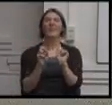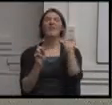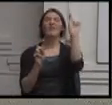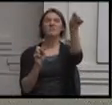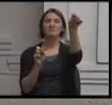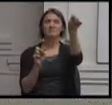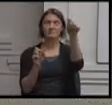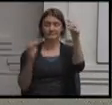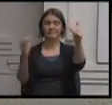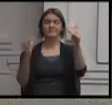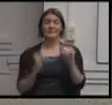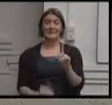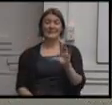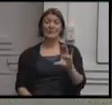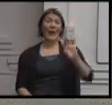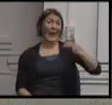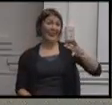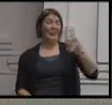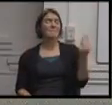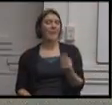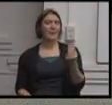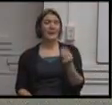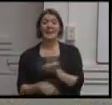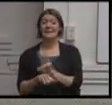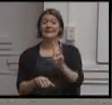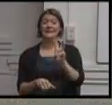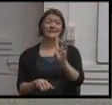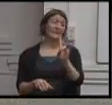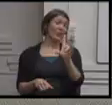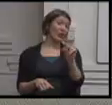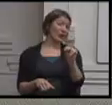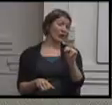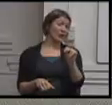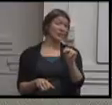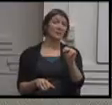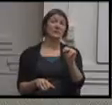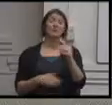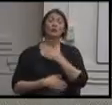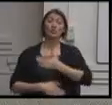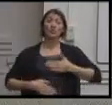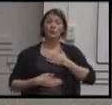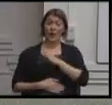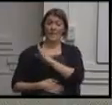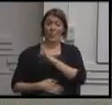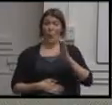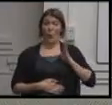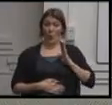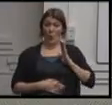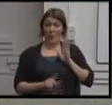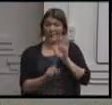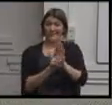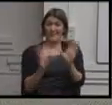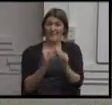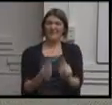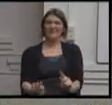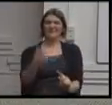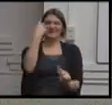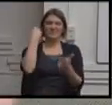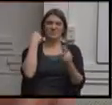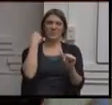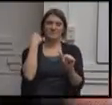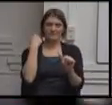Room. Monday, December 8, 6 to 7:30, Parks and Recs Board in the Gibson-Aiken